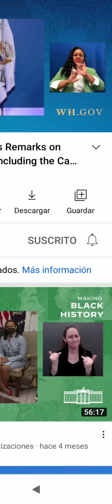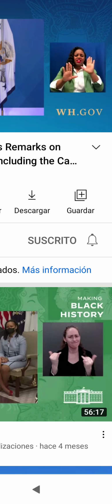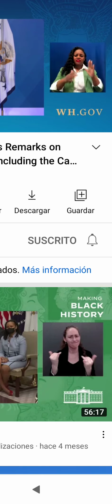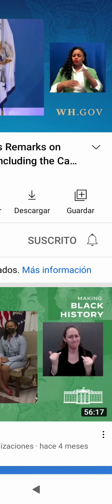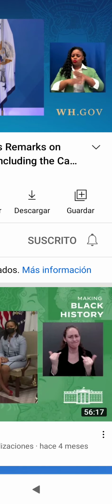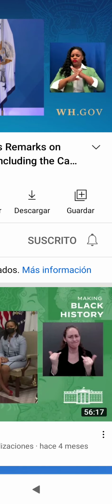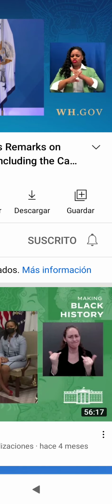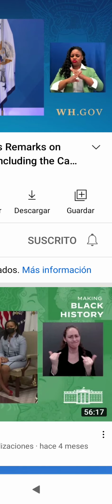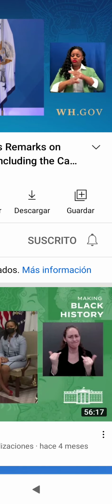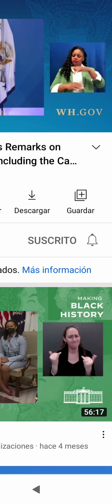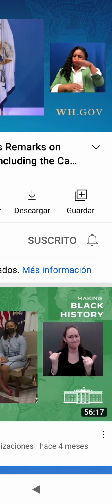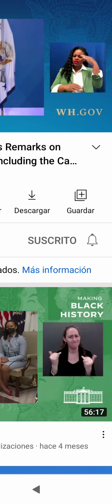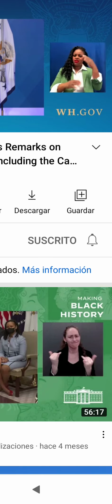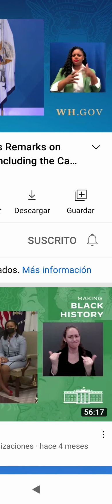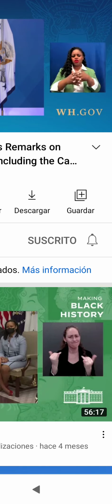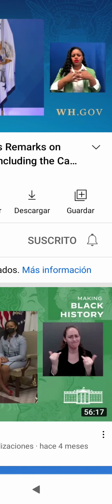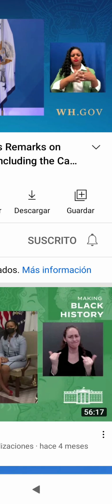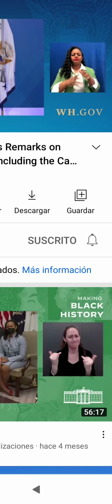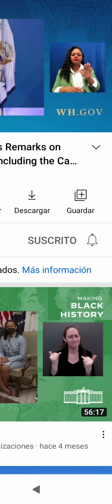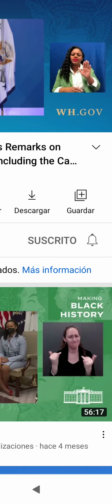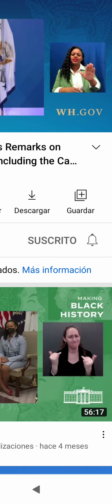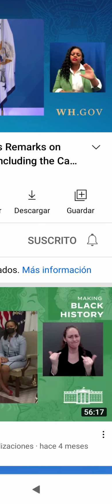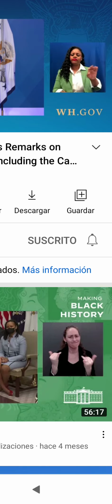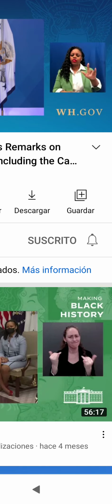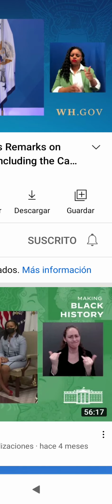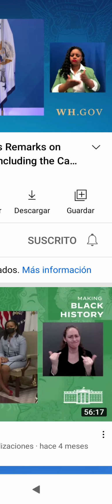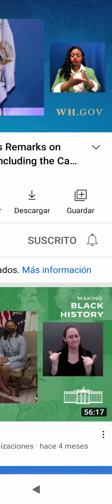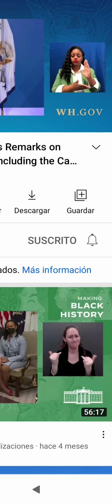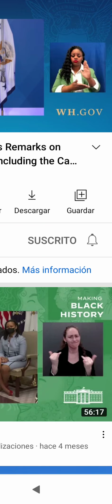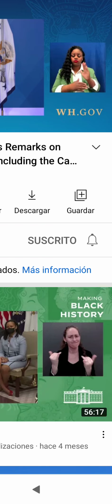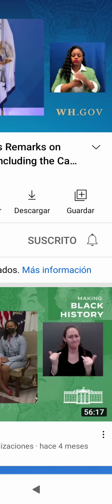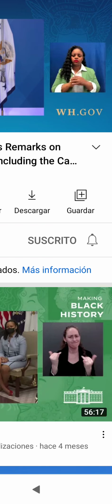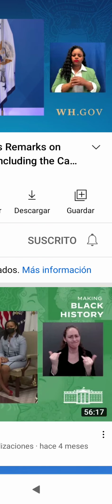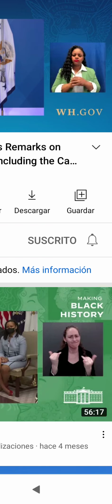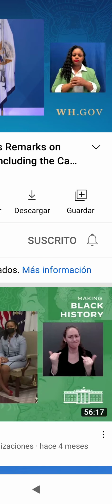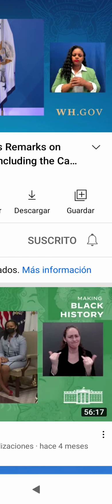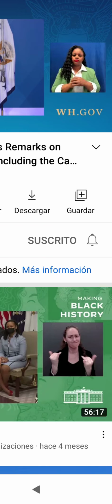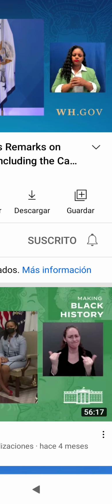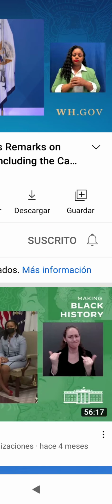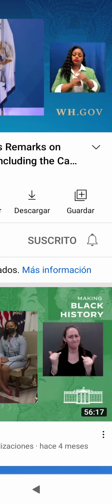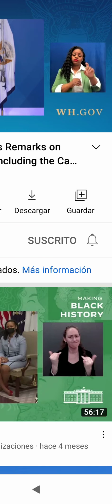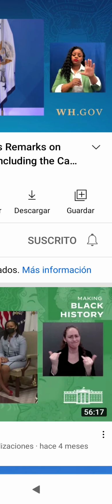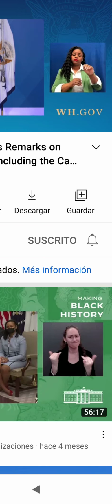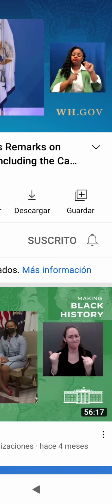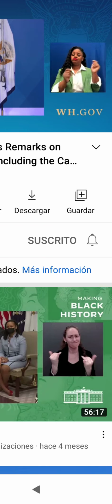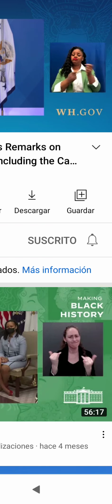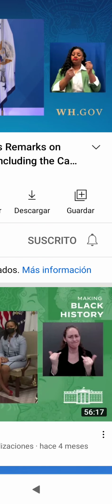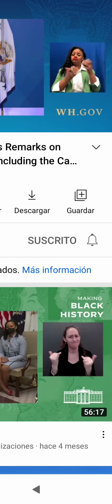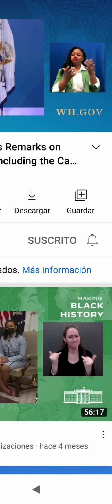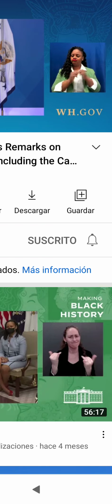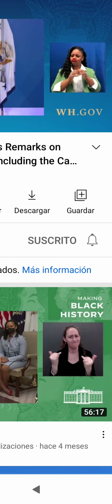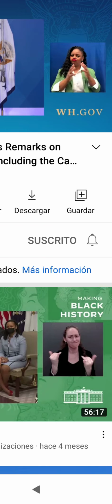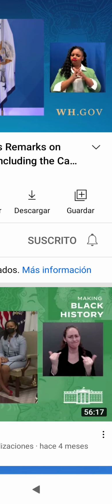from exercising their civil rights. In the over 150 years since the founding of the department, the